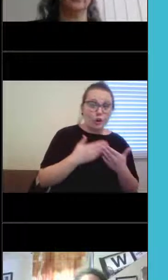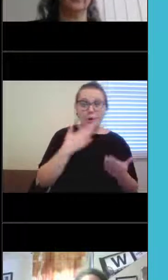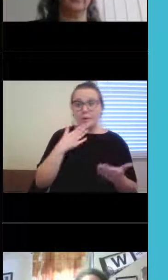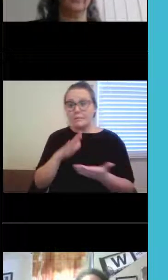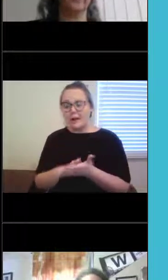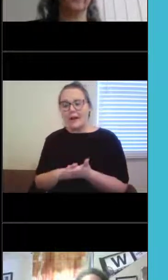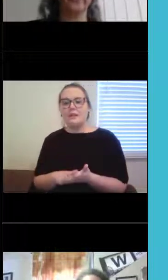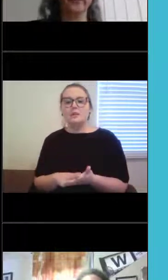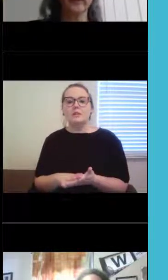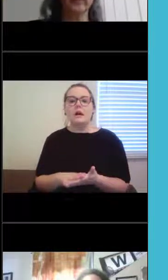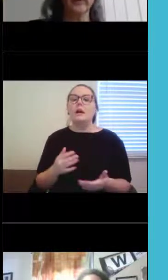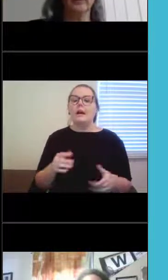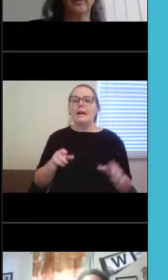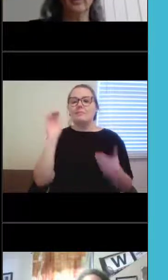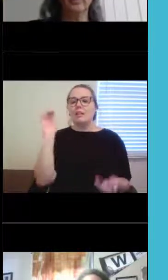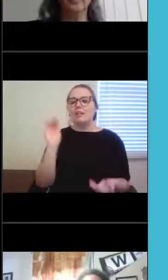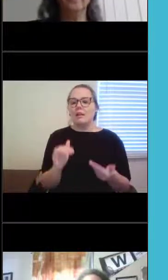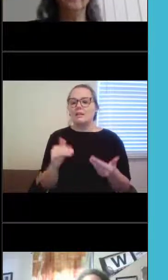depressive symptoms.